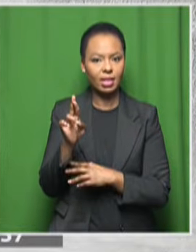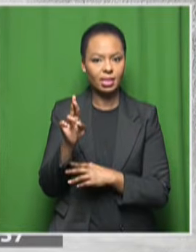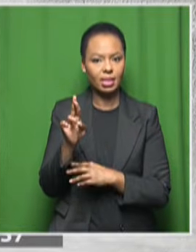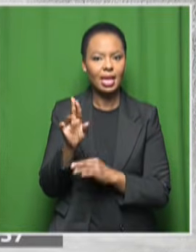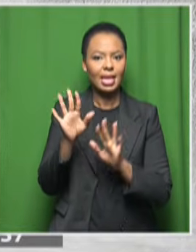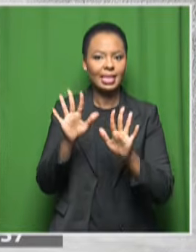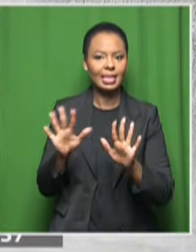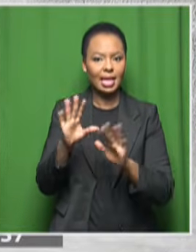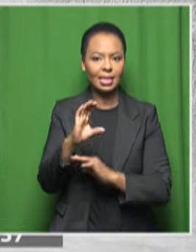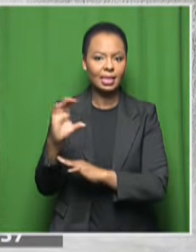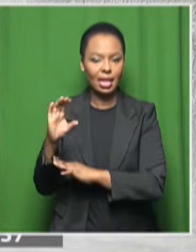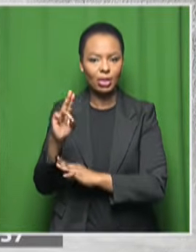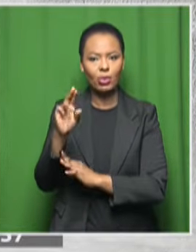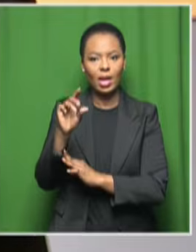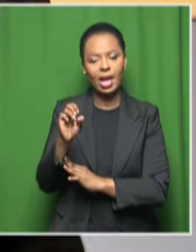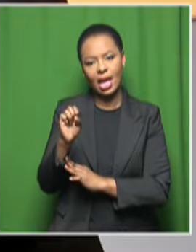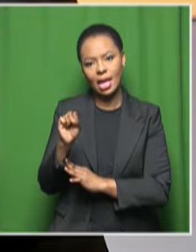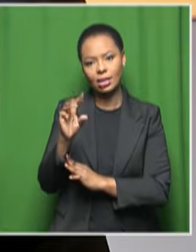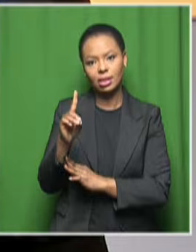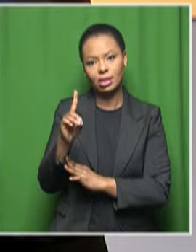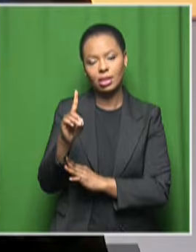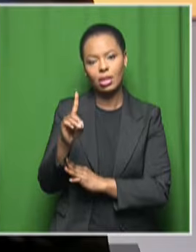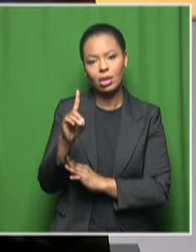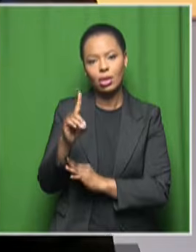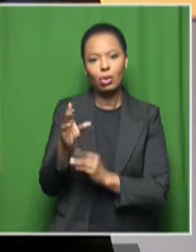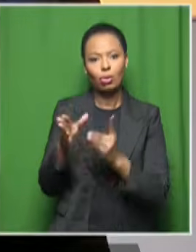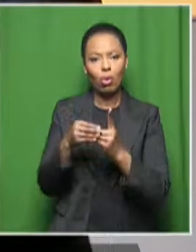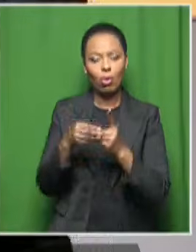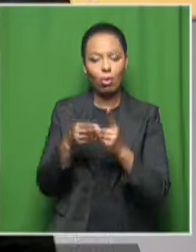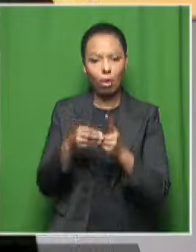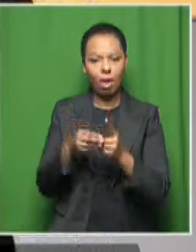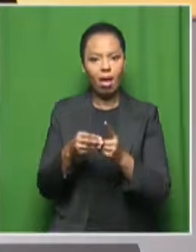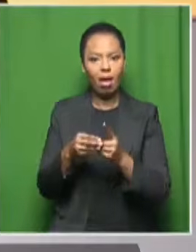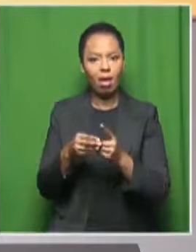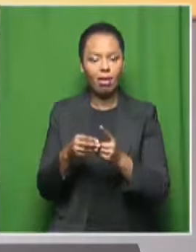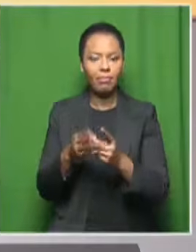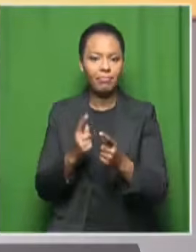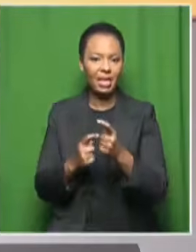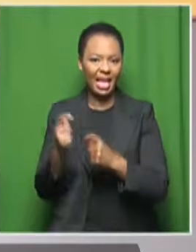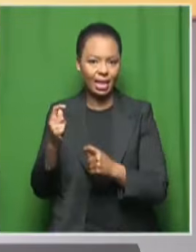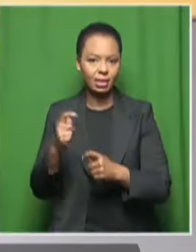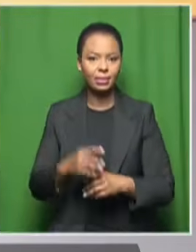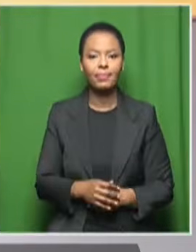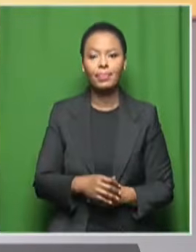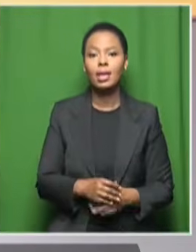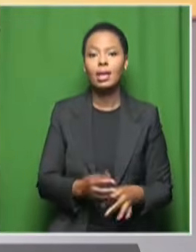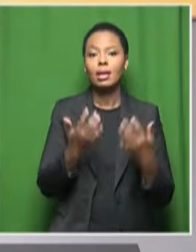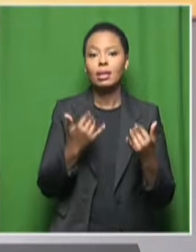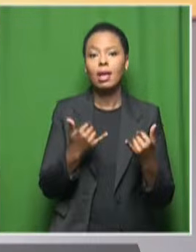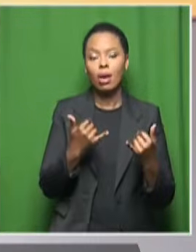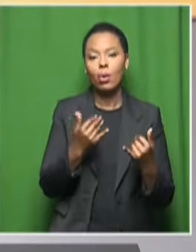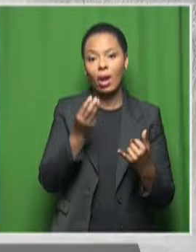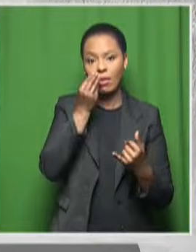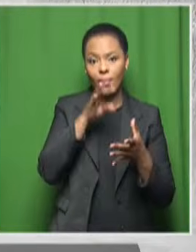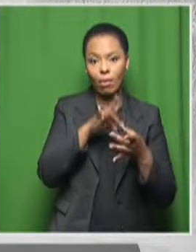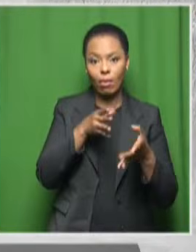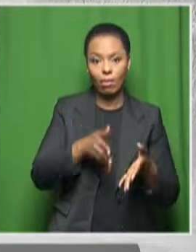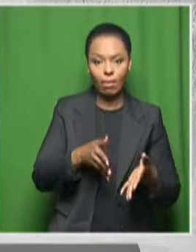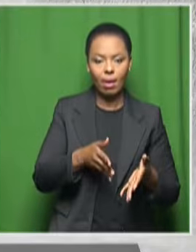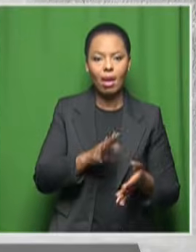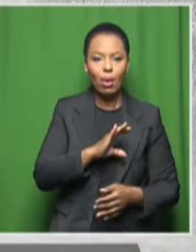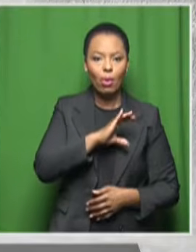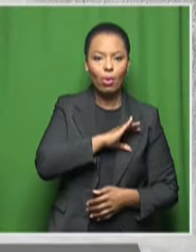US dollar. Well, what to expect in the week to come? Key local data out in the week is the consumer